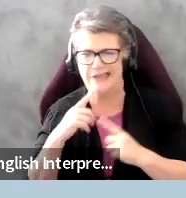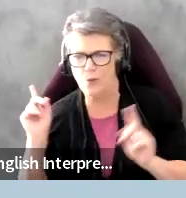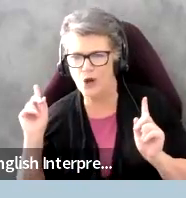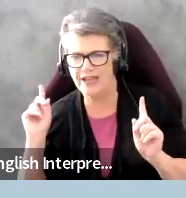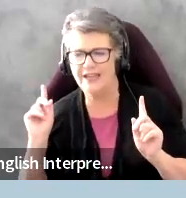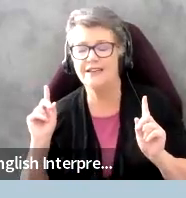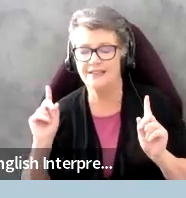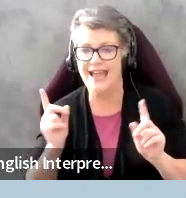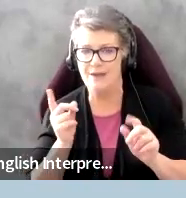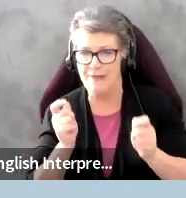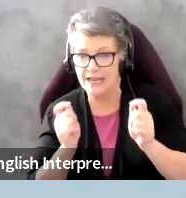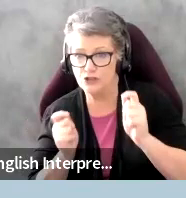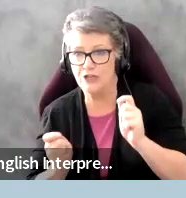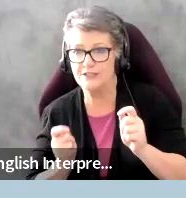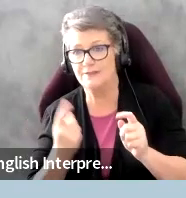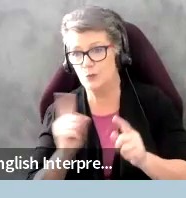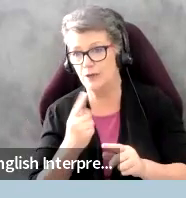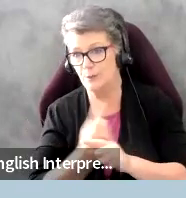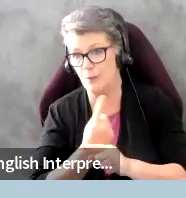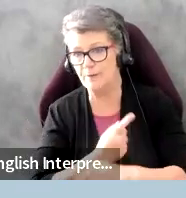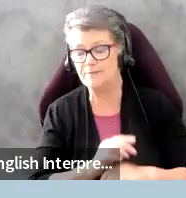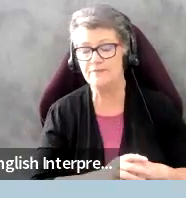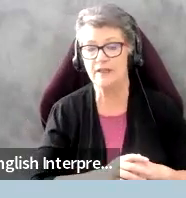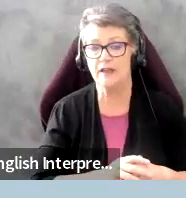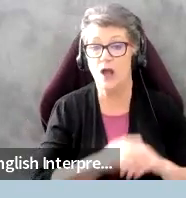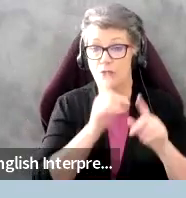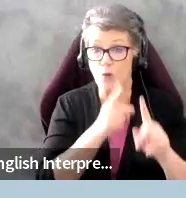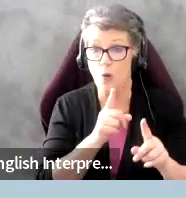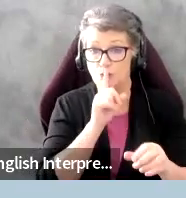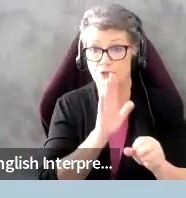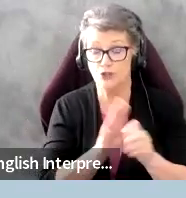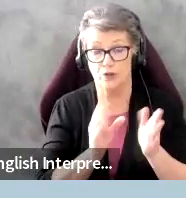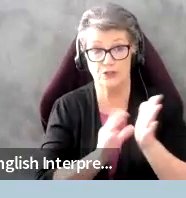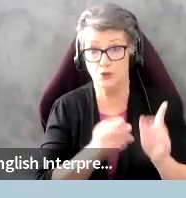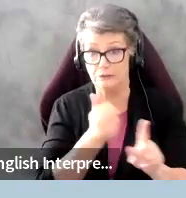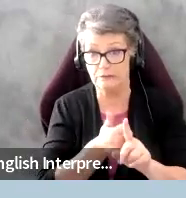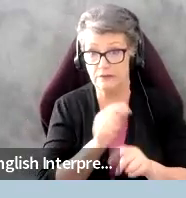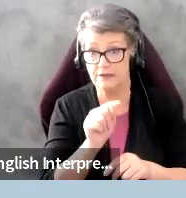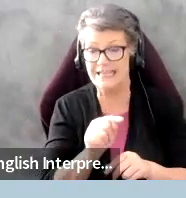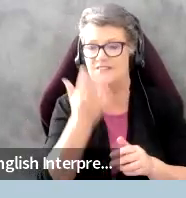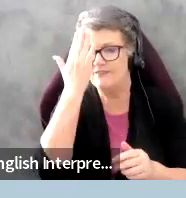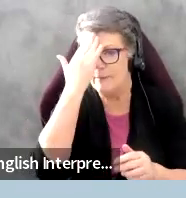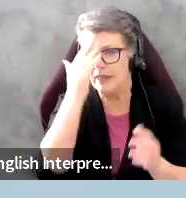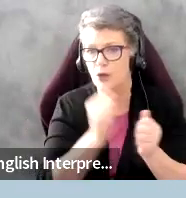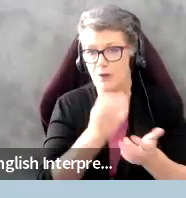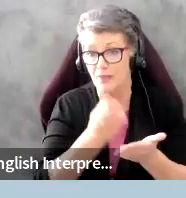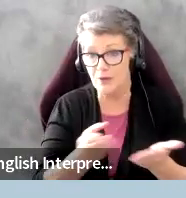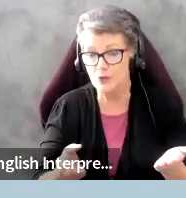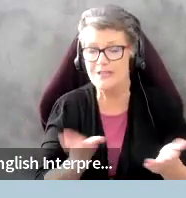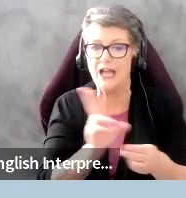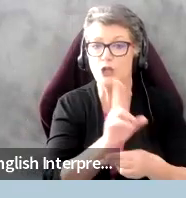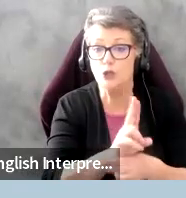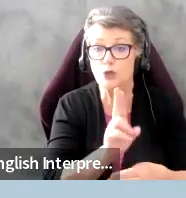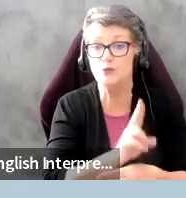making the appropriate adjustments. Again, the goal being to ensure that the student is familiar with the resource and is able to utilize